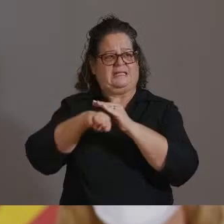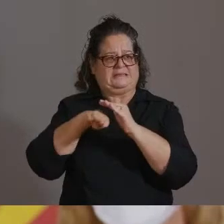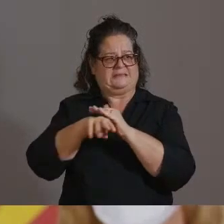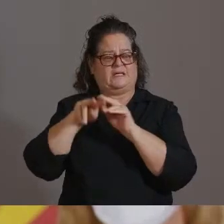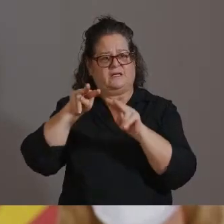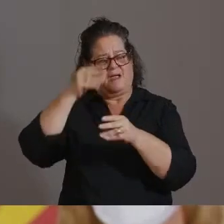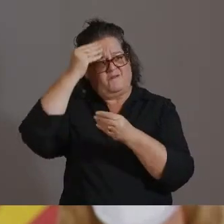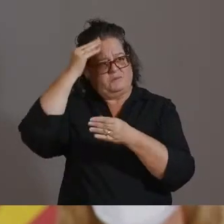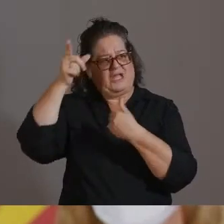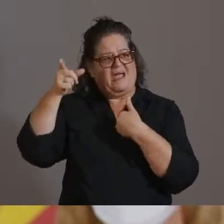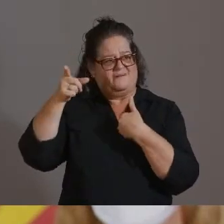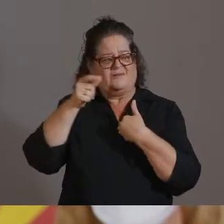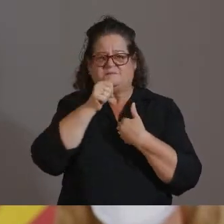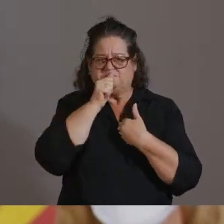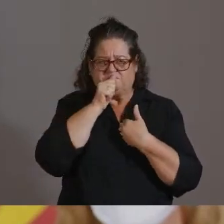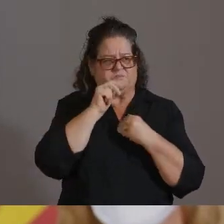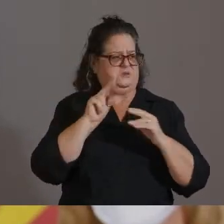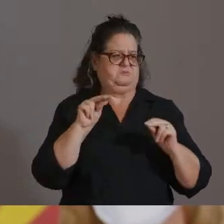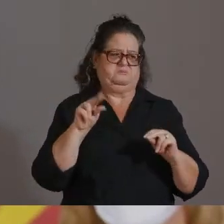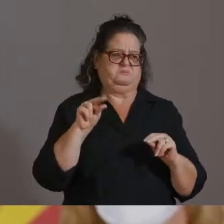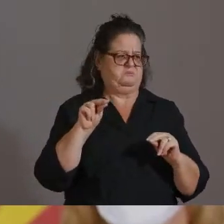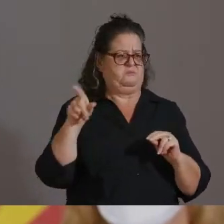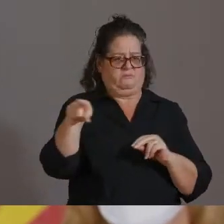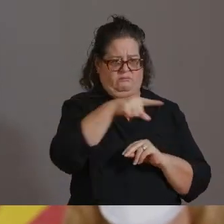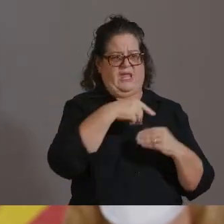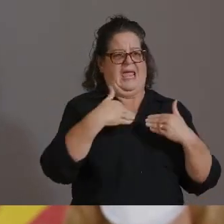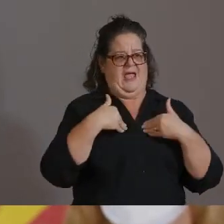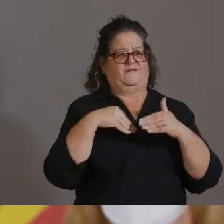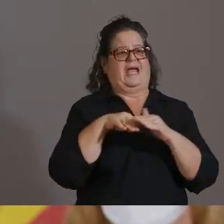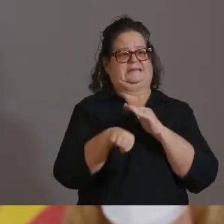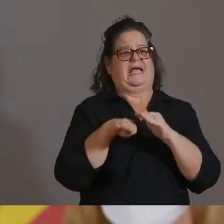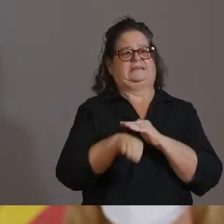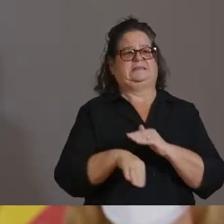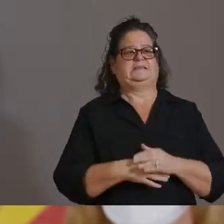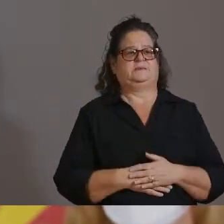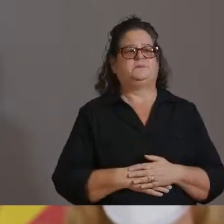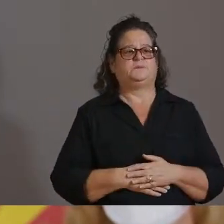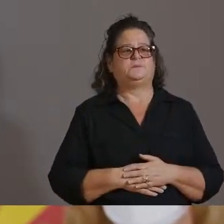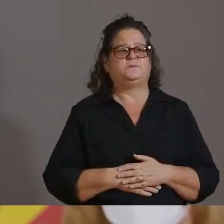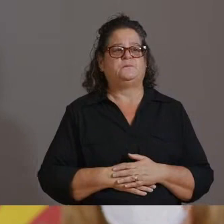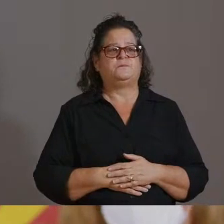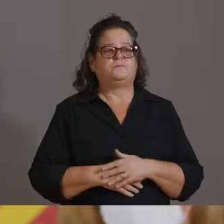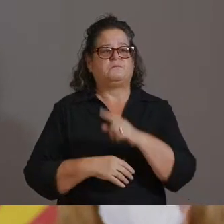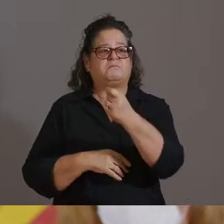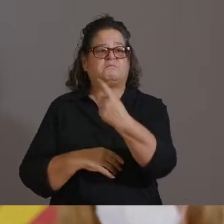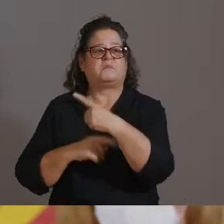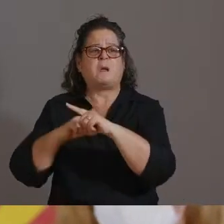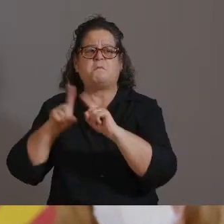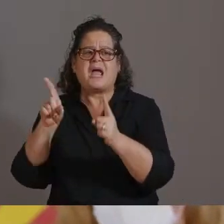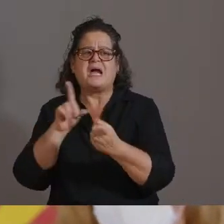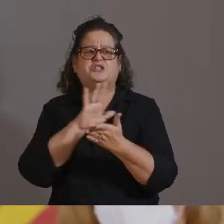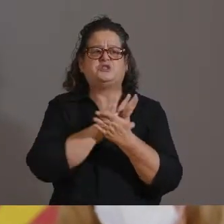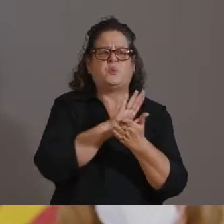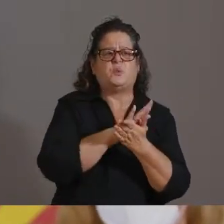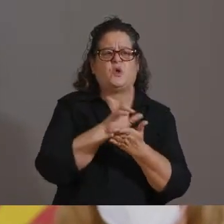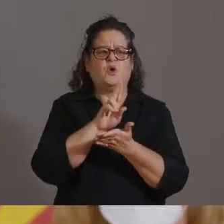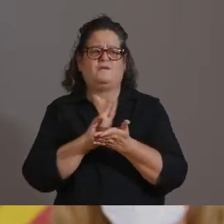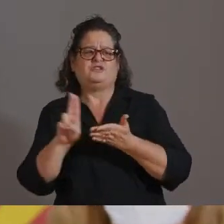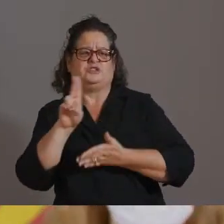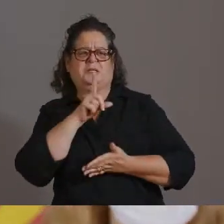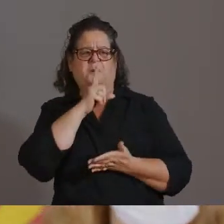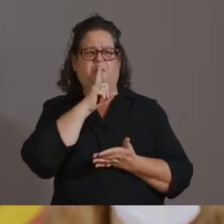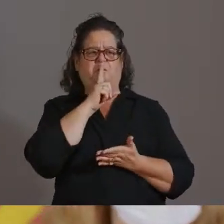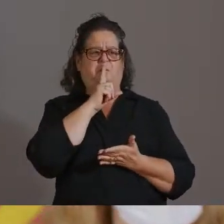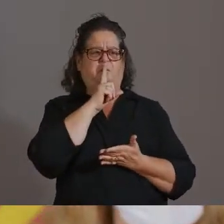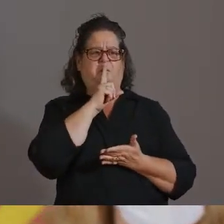secret there. But along with the schools, universities are not publicly saying as well where some of their outbreaks